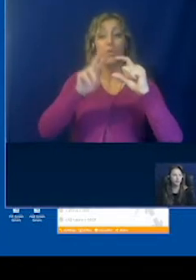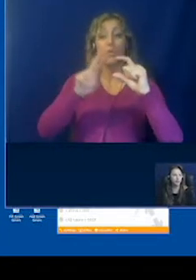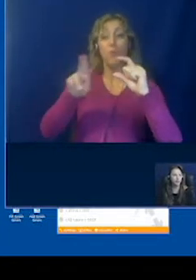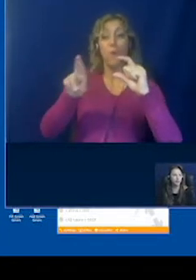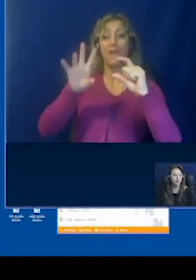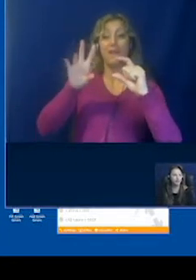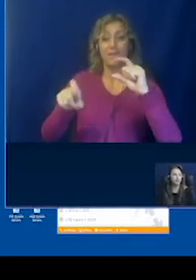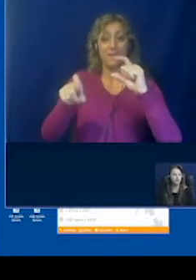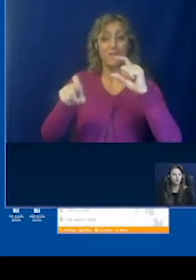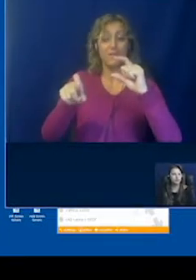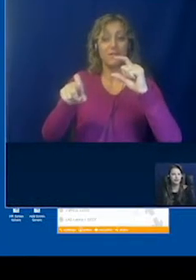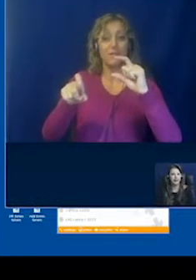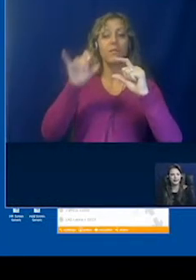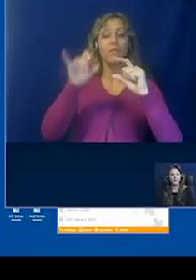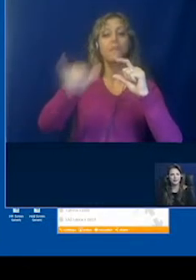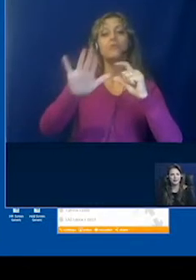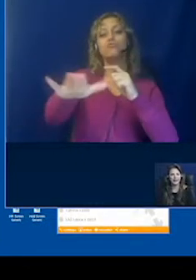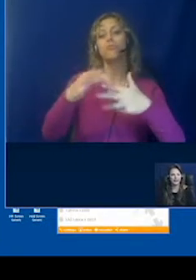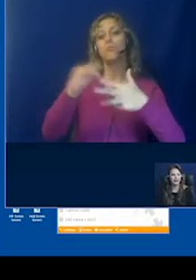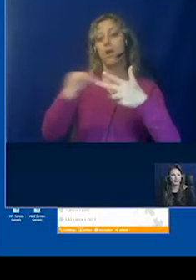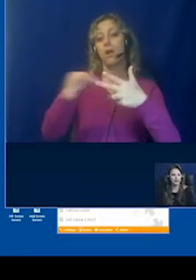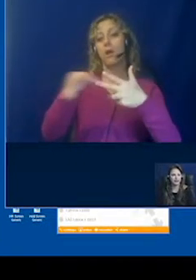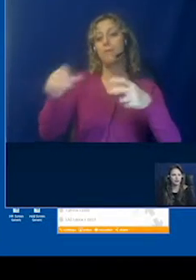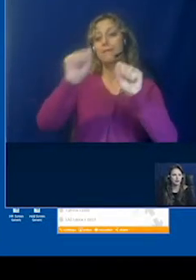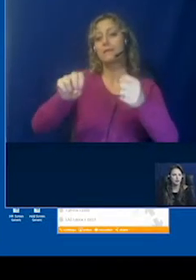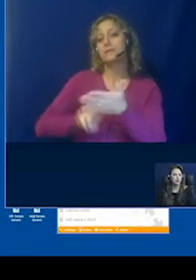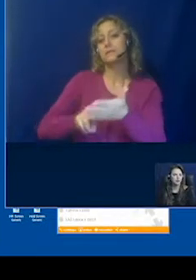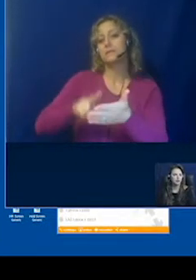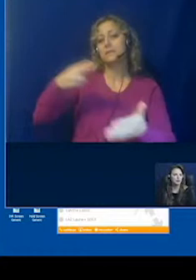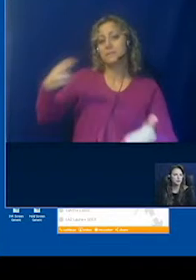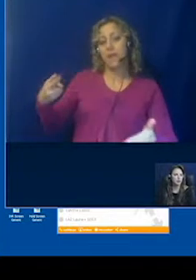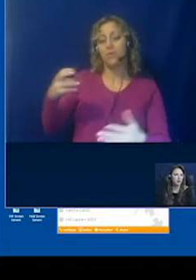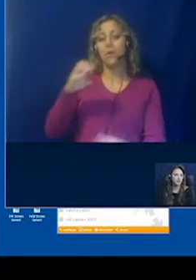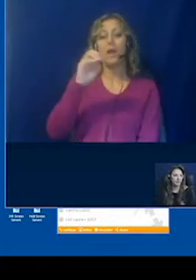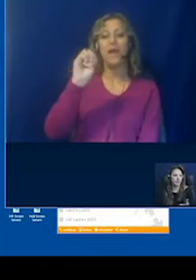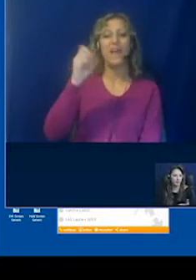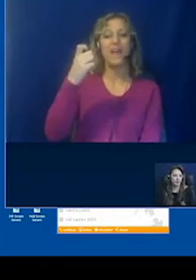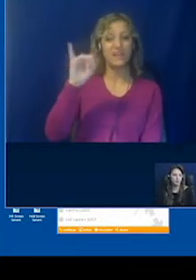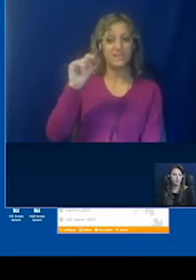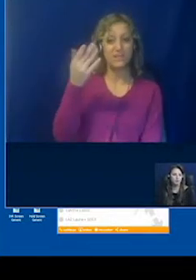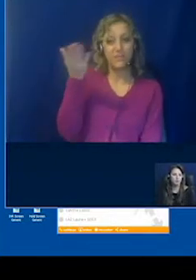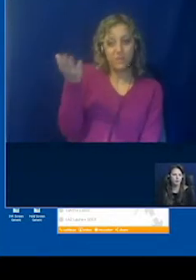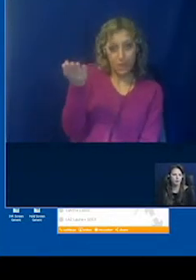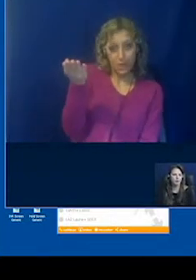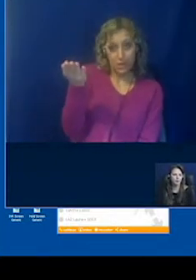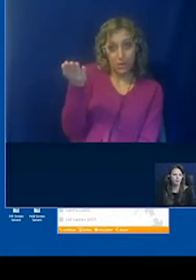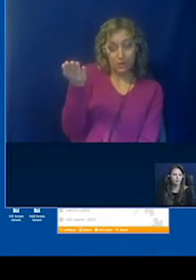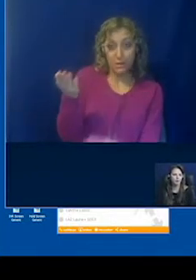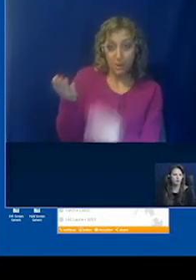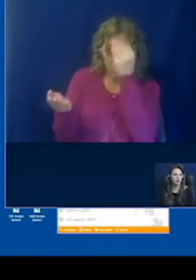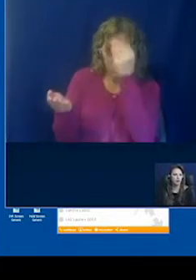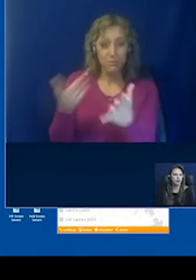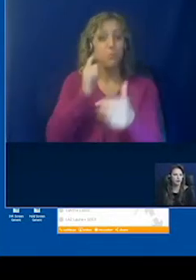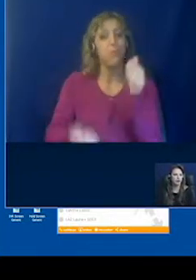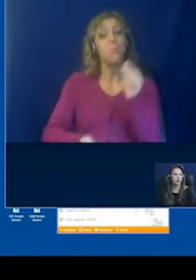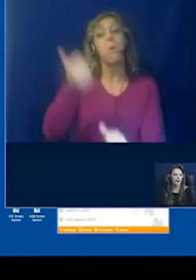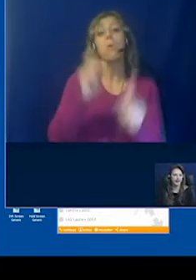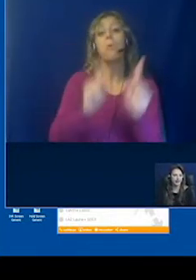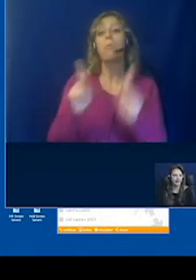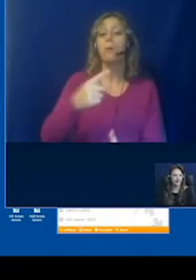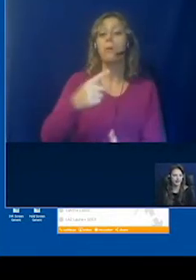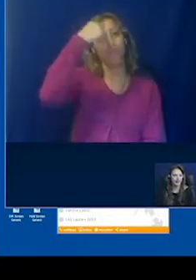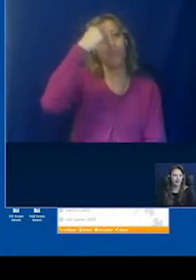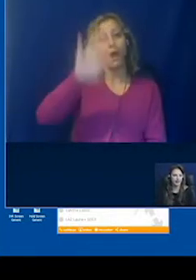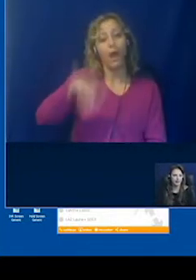the option is to sign out and exit. I'm saying this because most people will click on the red